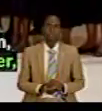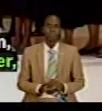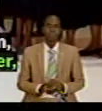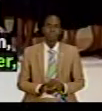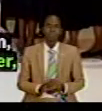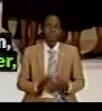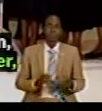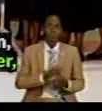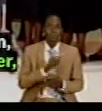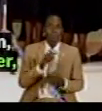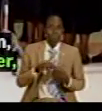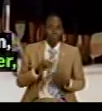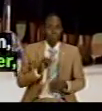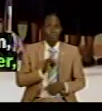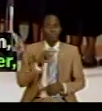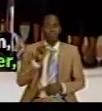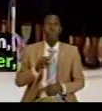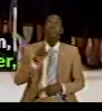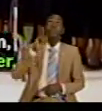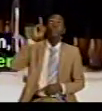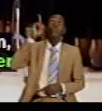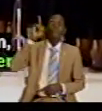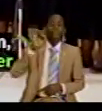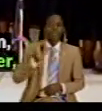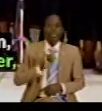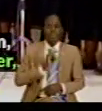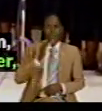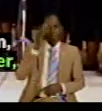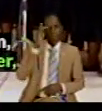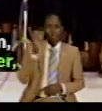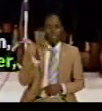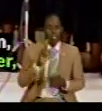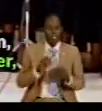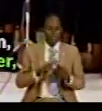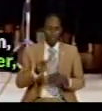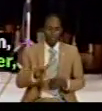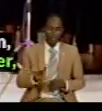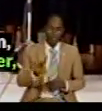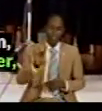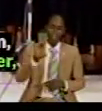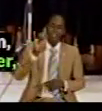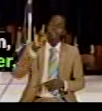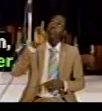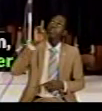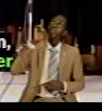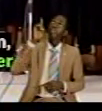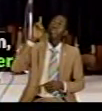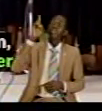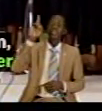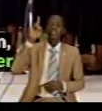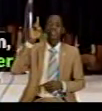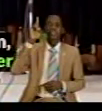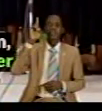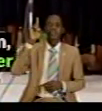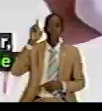anything. When I need him, I know where to find